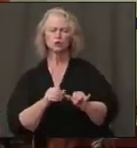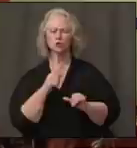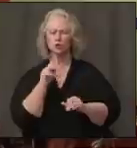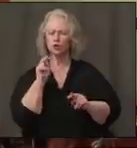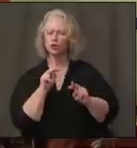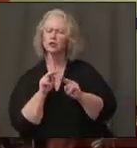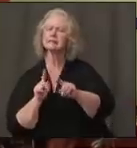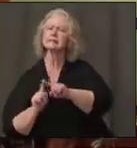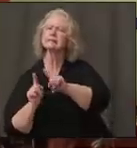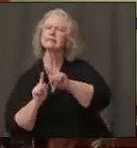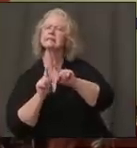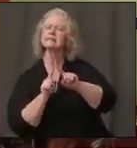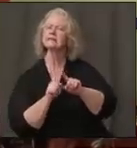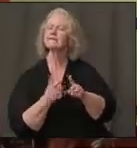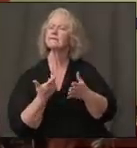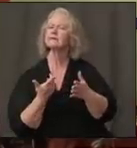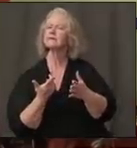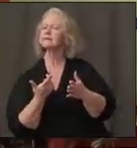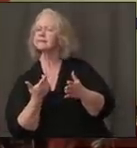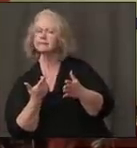factors.